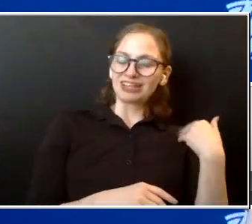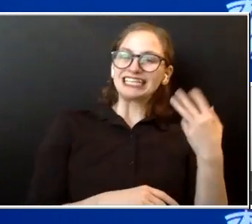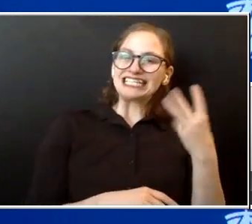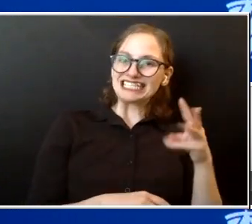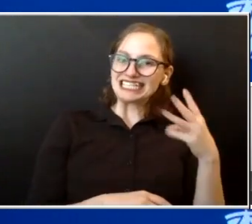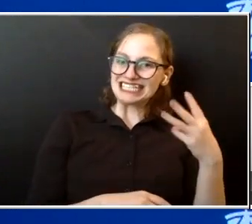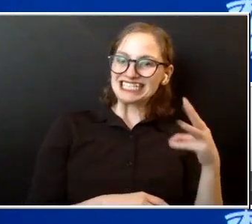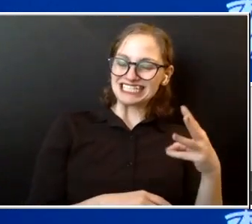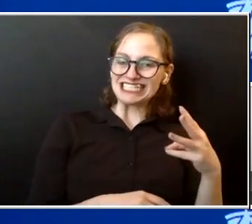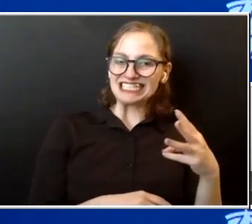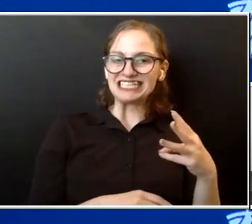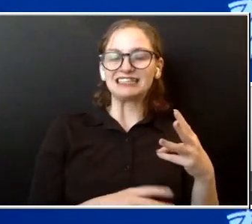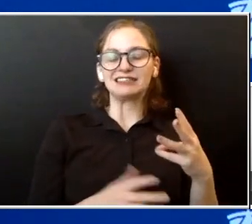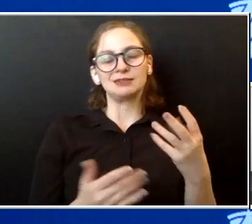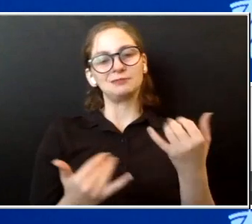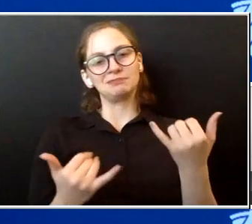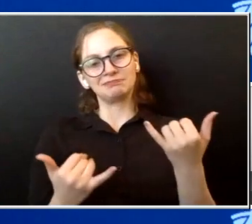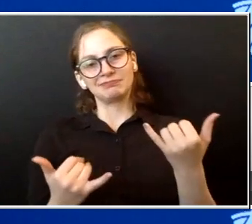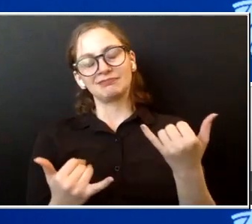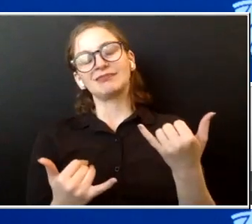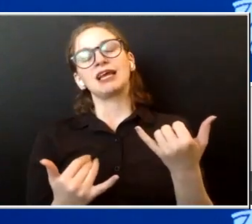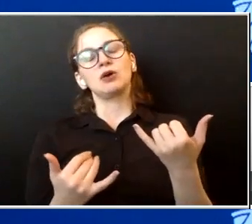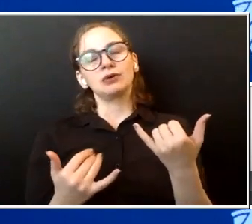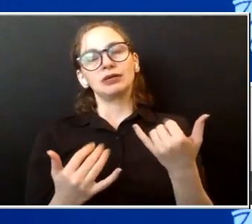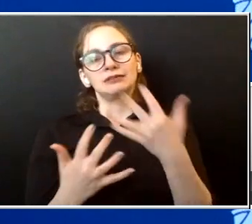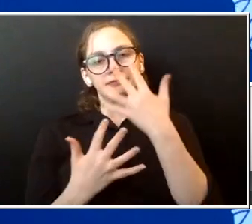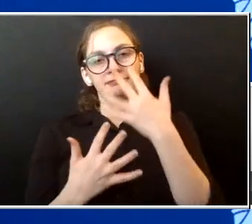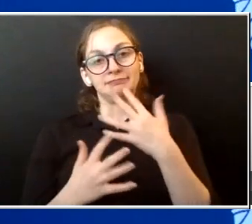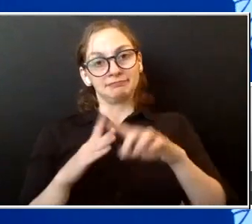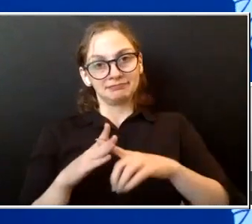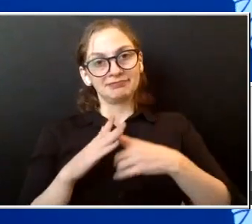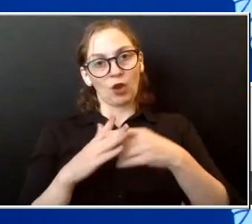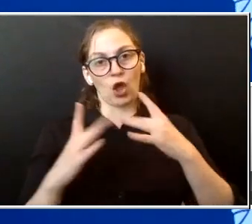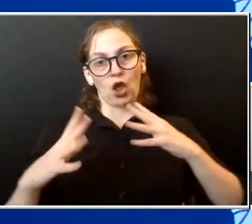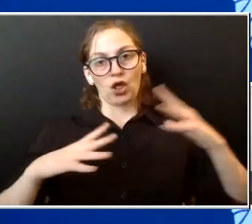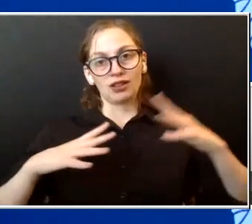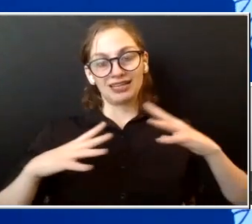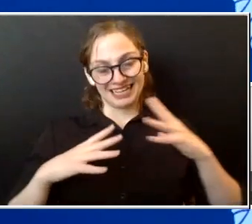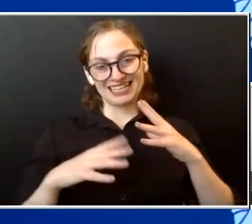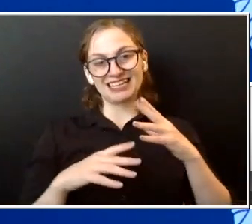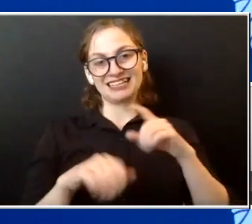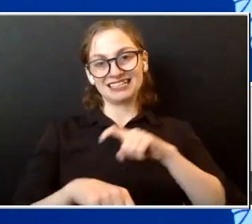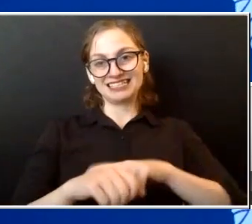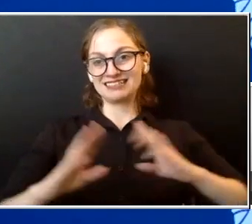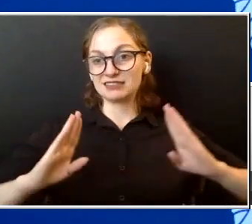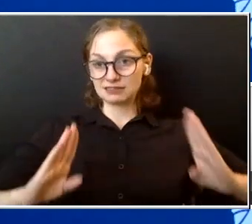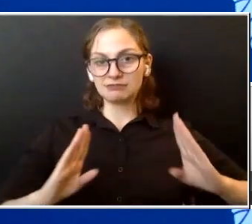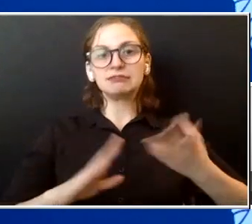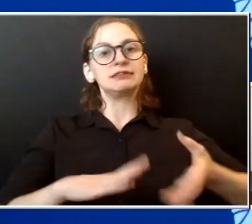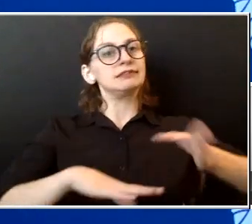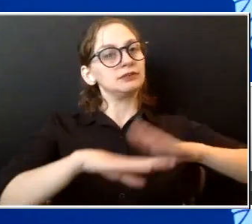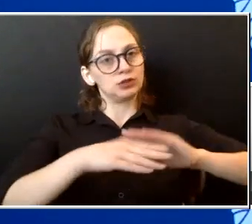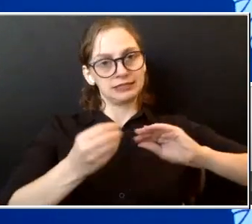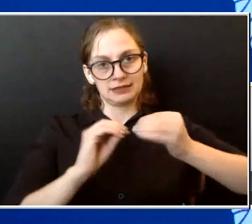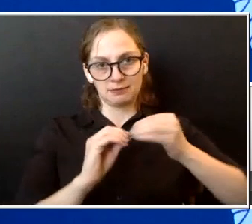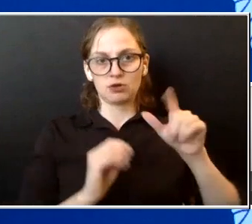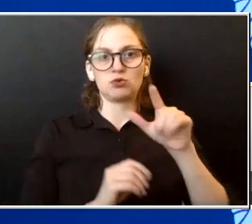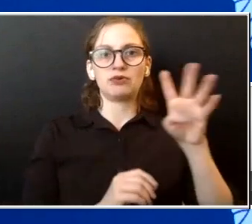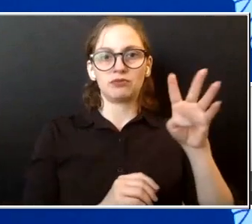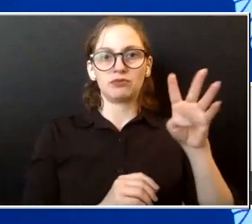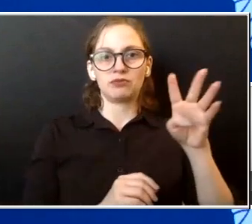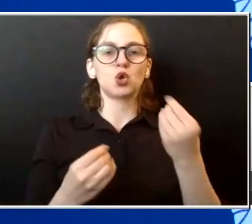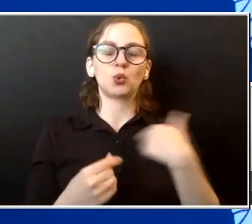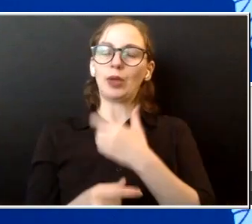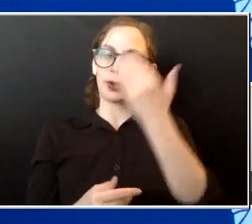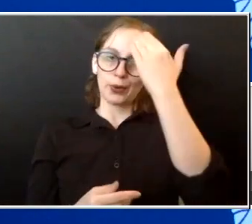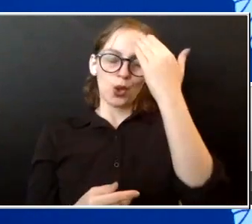we go into this holiday season now, is increased at 24. And again, so we know that the virus is circulating out there. So everybody